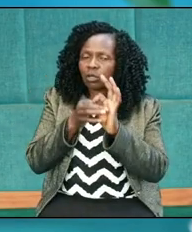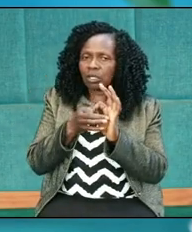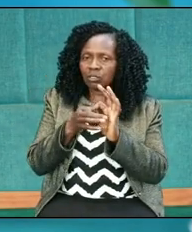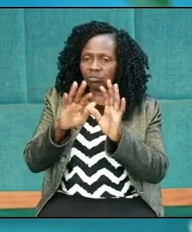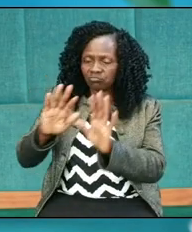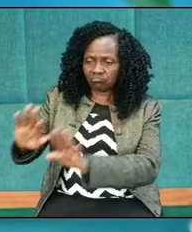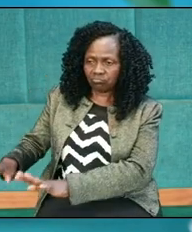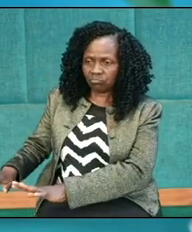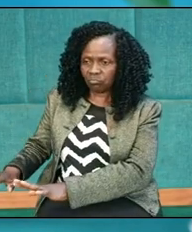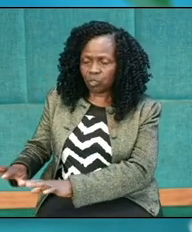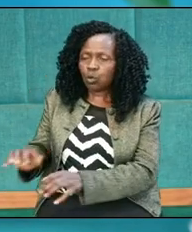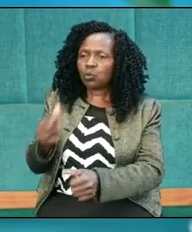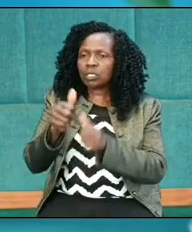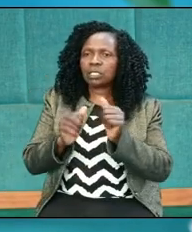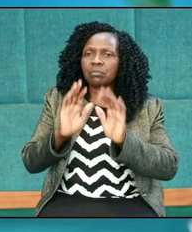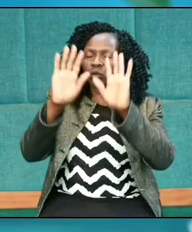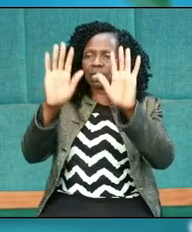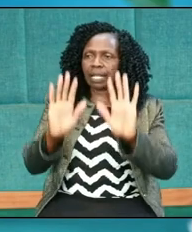which is so key.